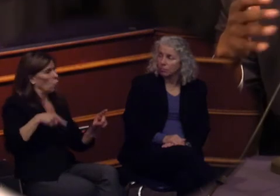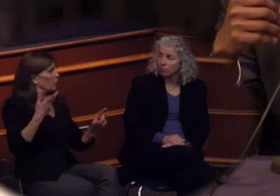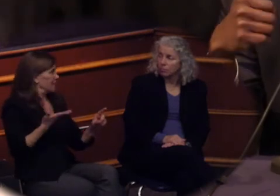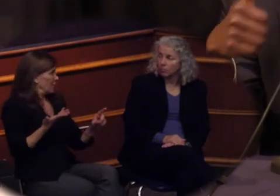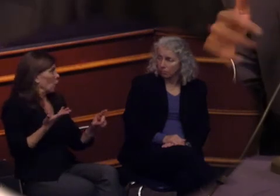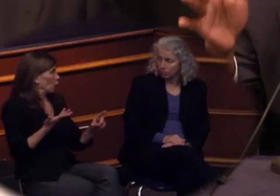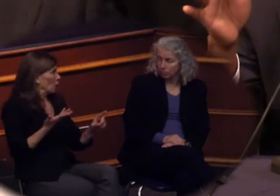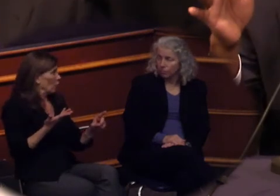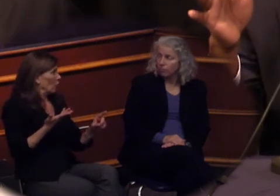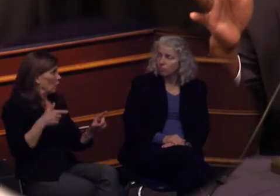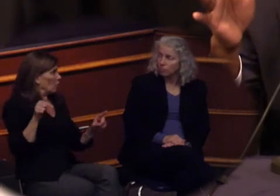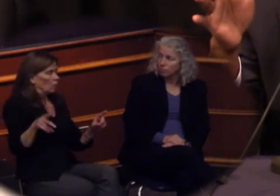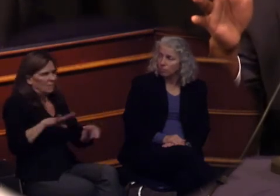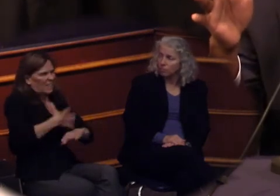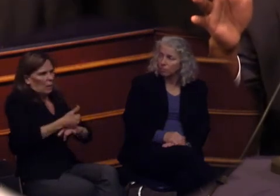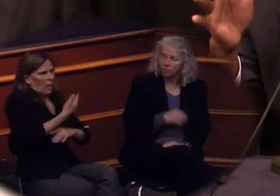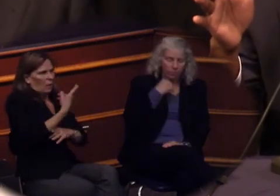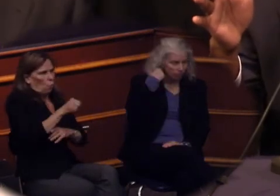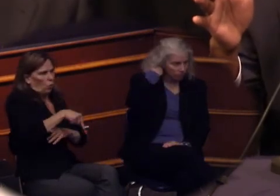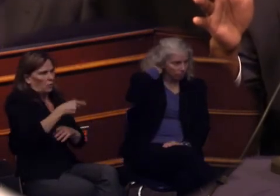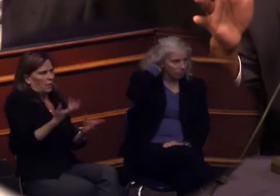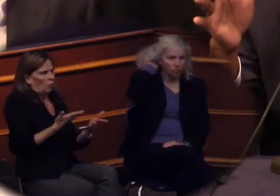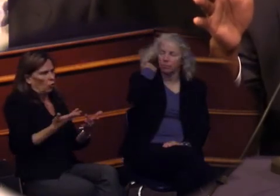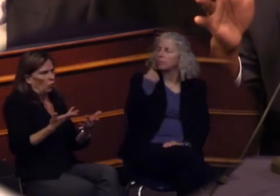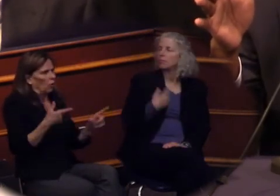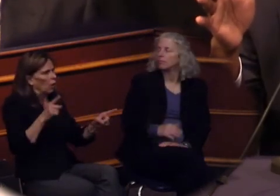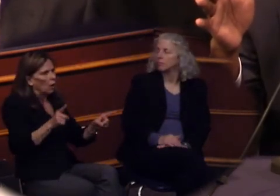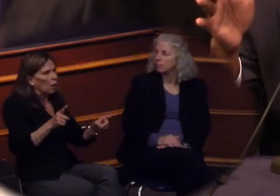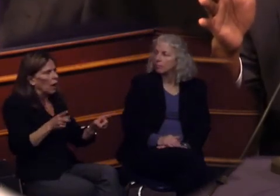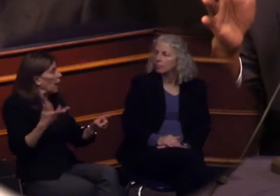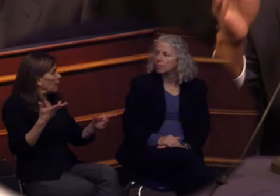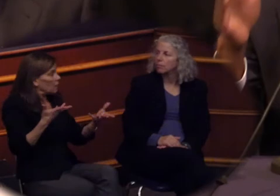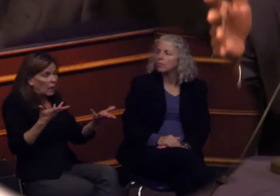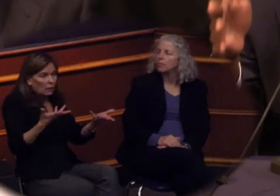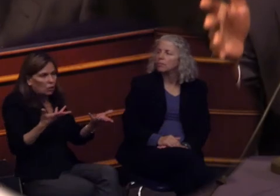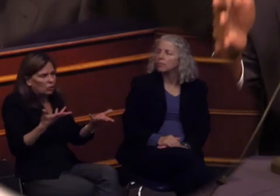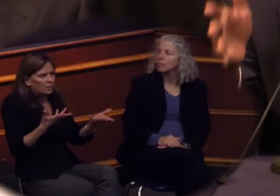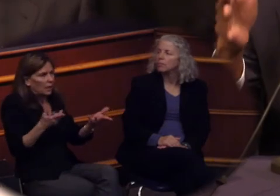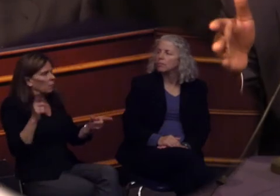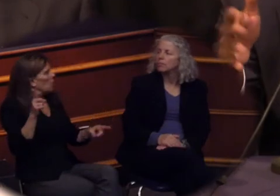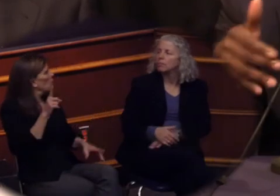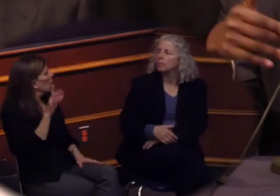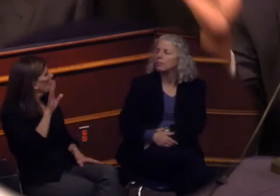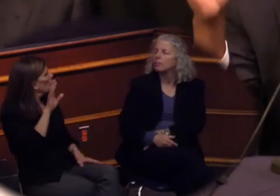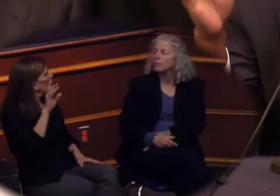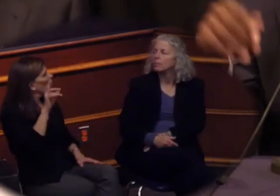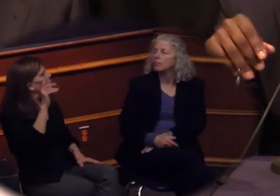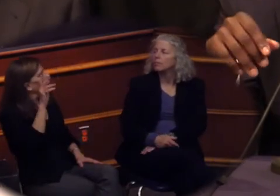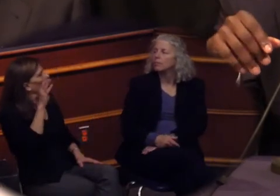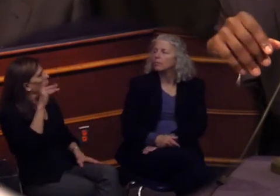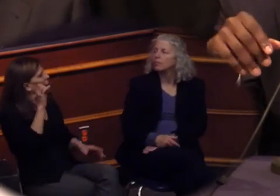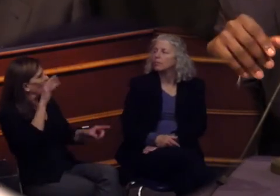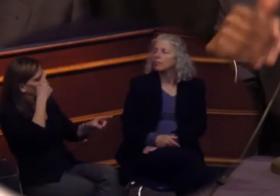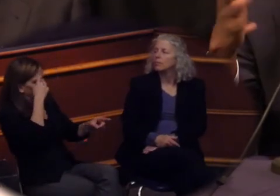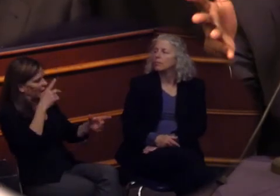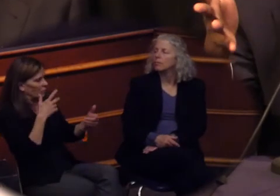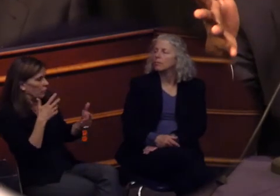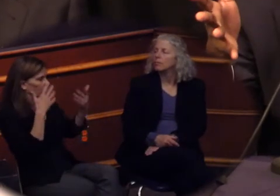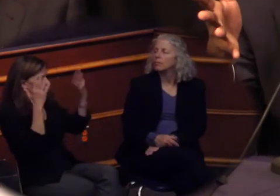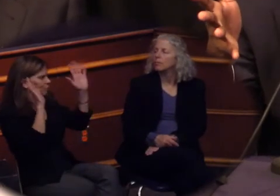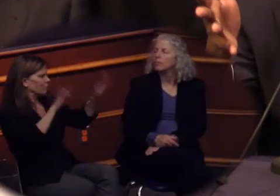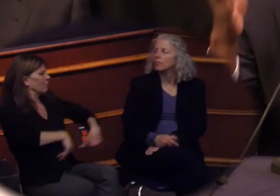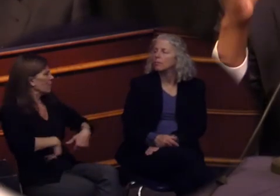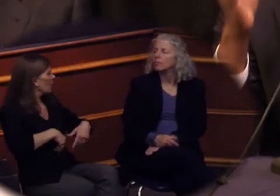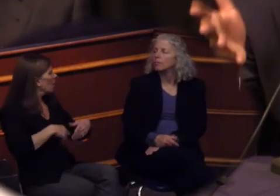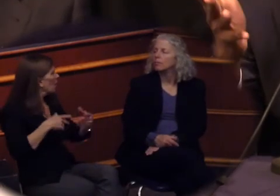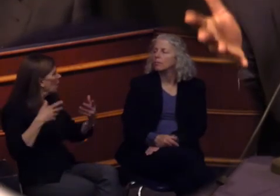Massachusetts, all trying to give away as much tax exemption money as they could. Charlie Baker's answer was, go for it, God bless them. Go for it,